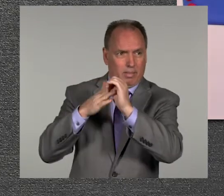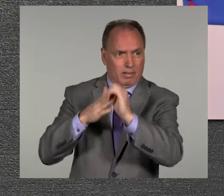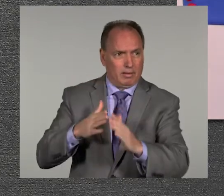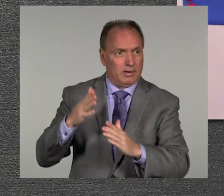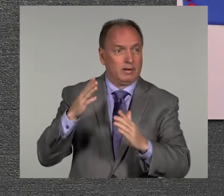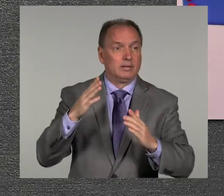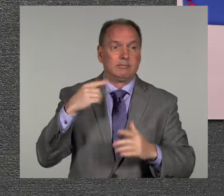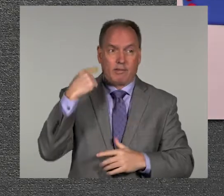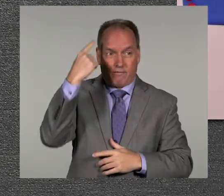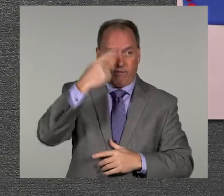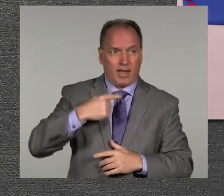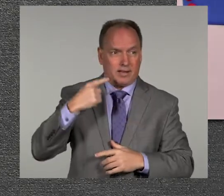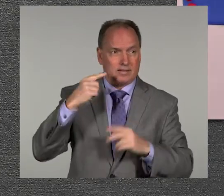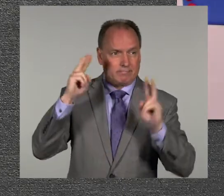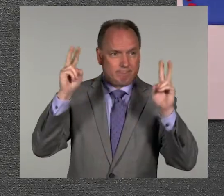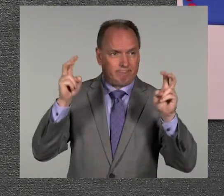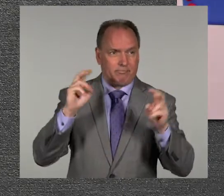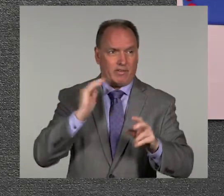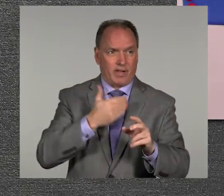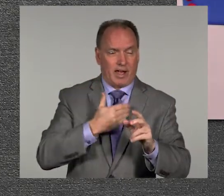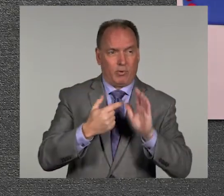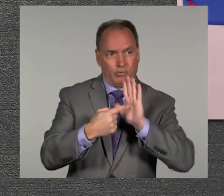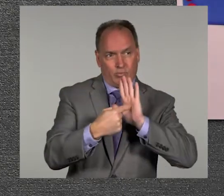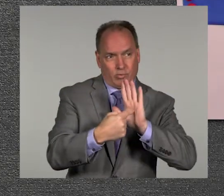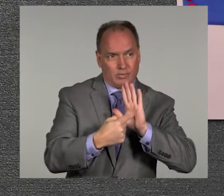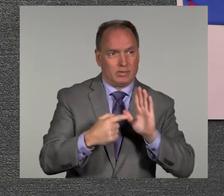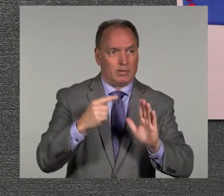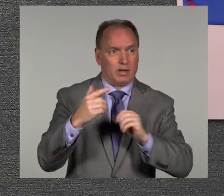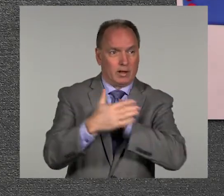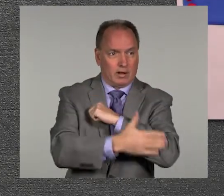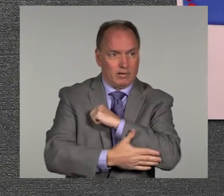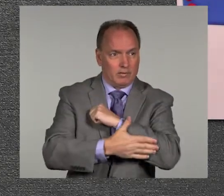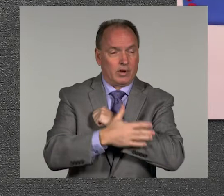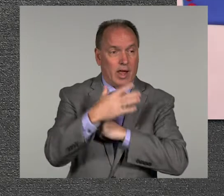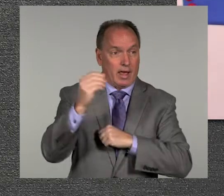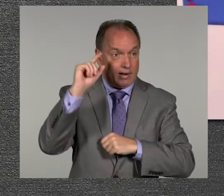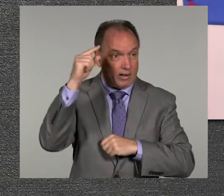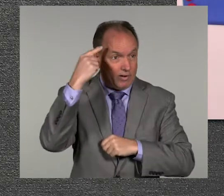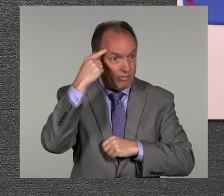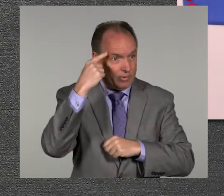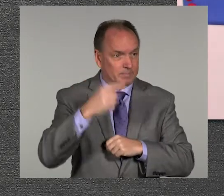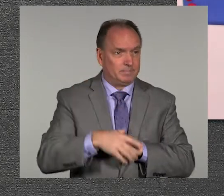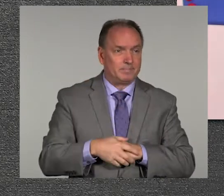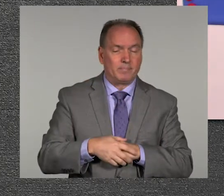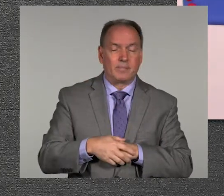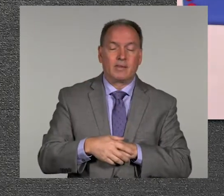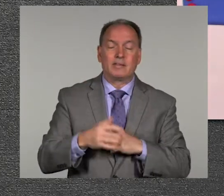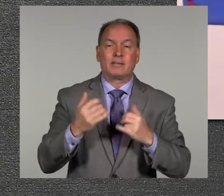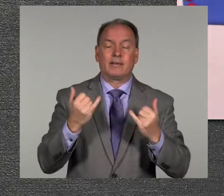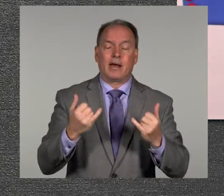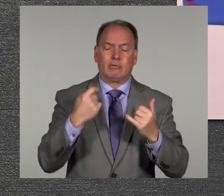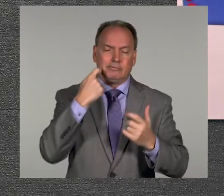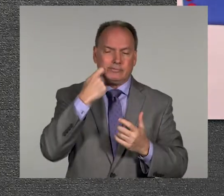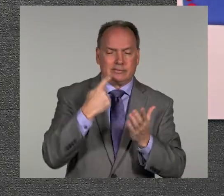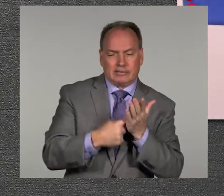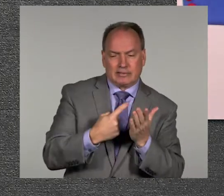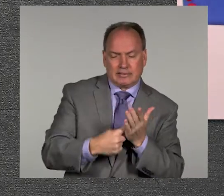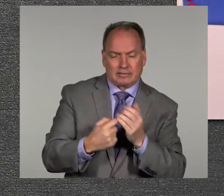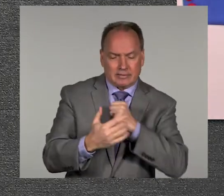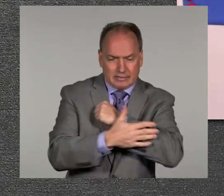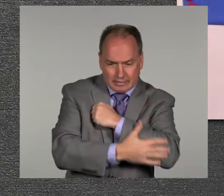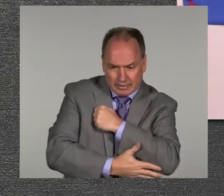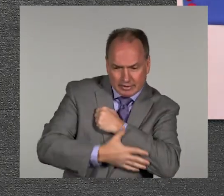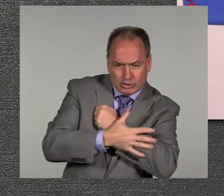country and of the United States of America's government. Okay, so we just talked about what a country